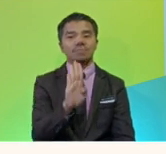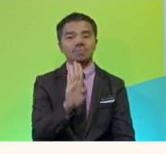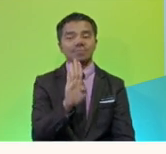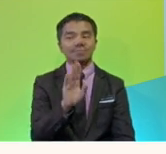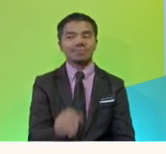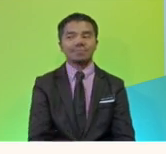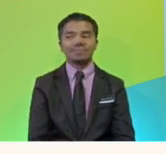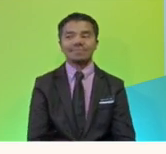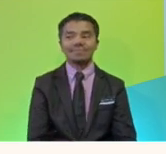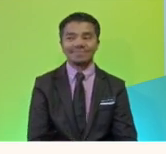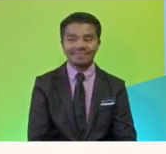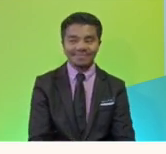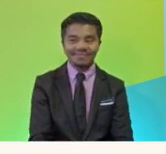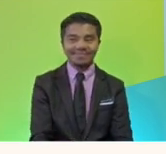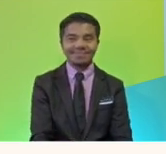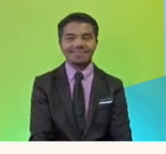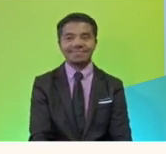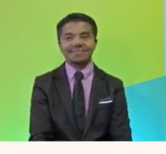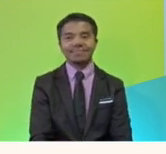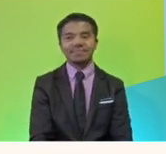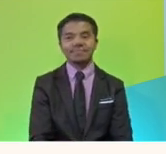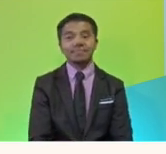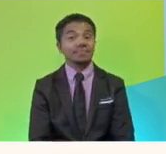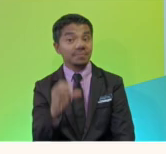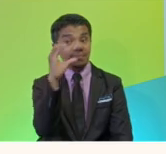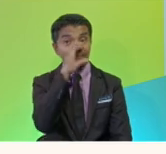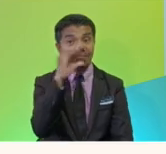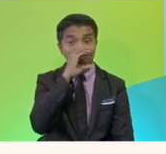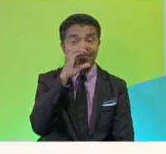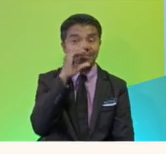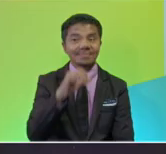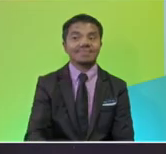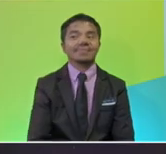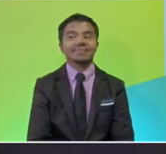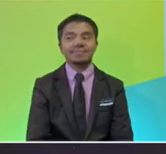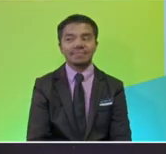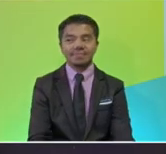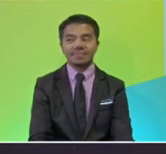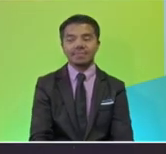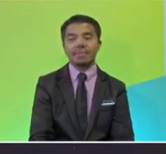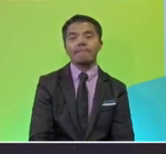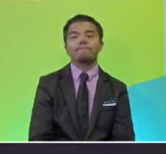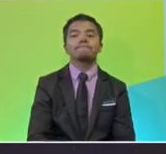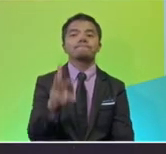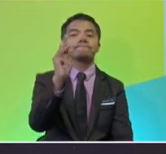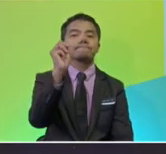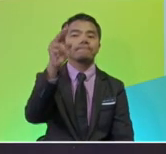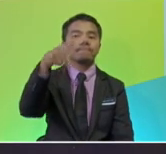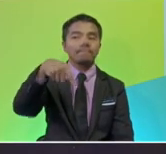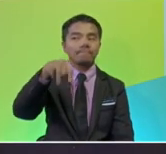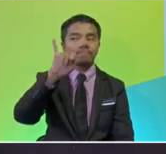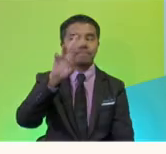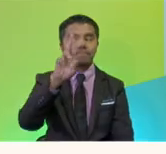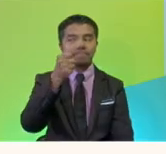wa Mikono or Kandanda. Right. Okay. Now let's have a look at the glossary. So. Mpira wa